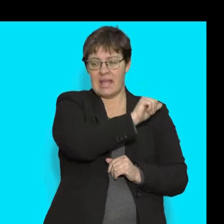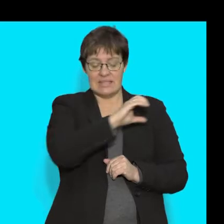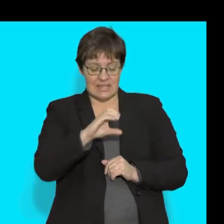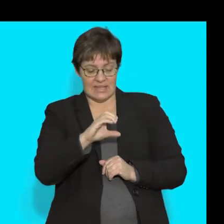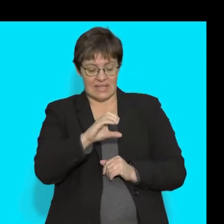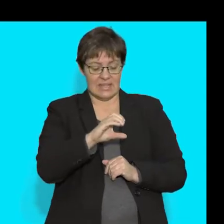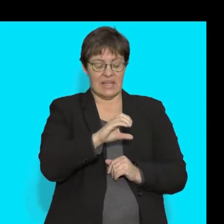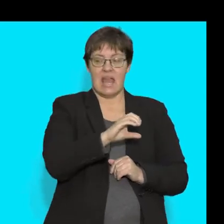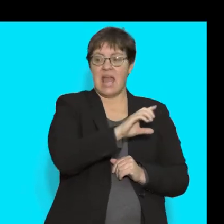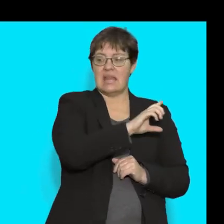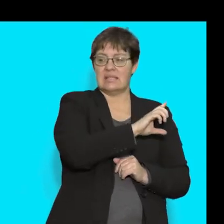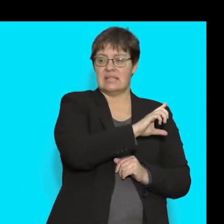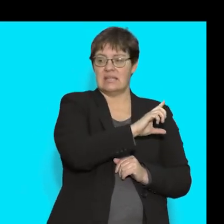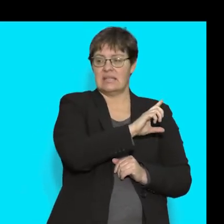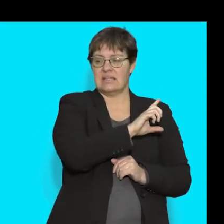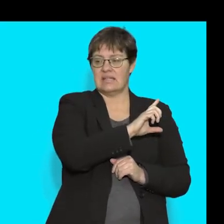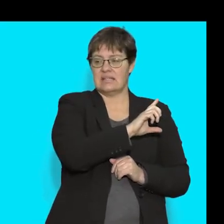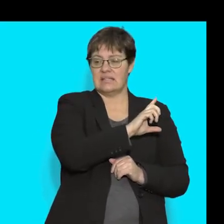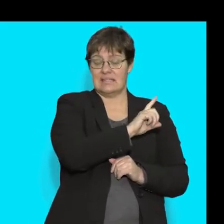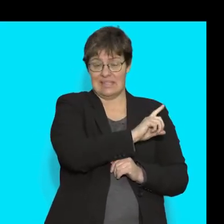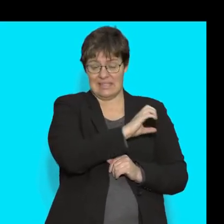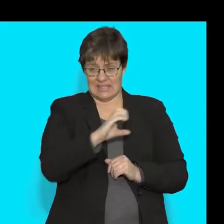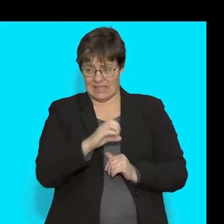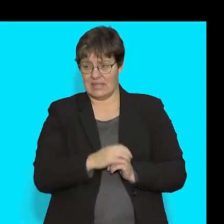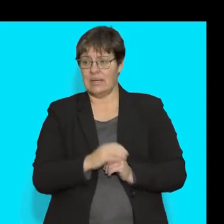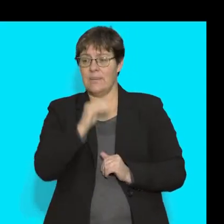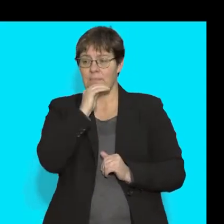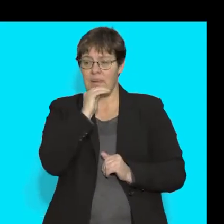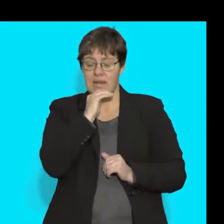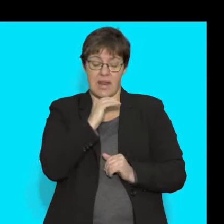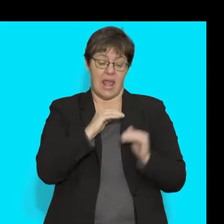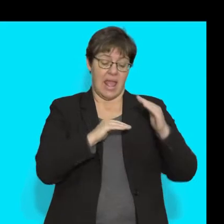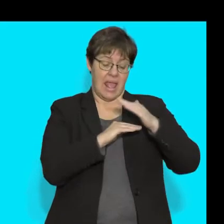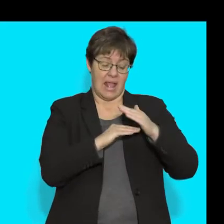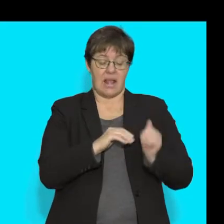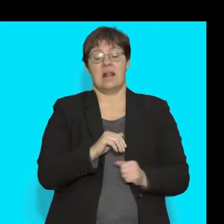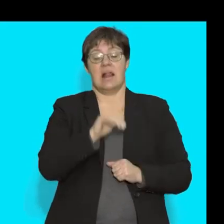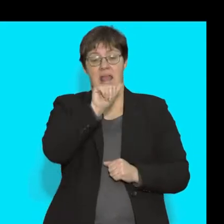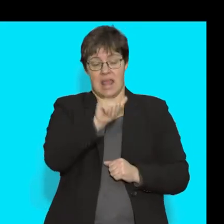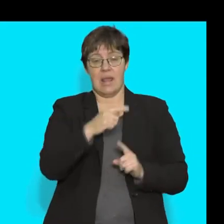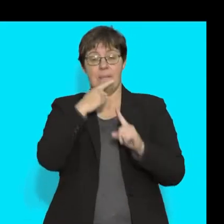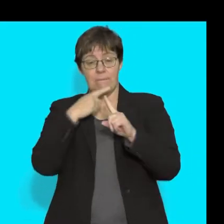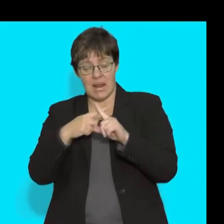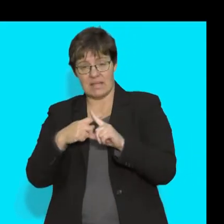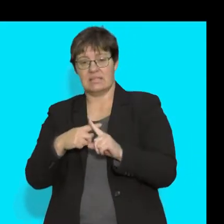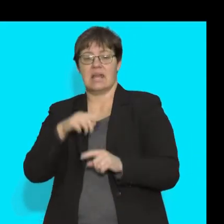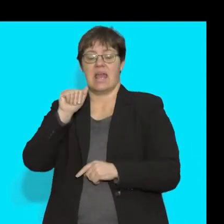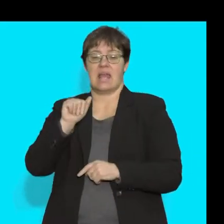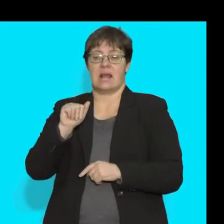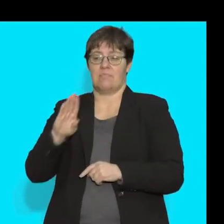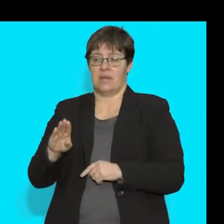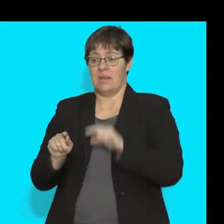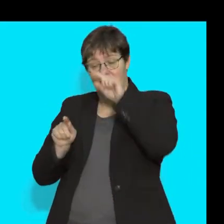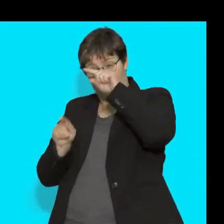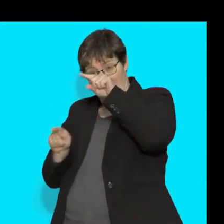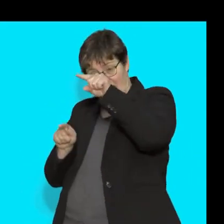will be equal to angle A plus angle B. That's what we mean when we